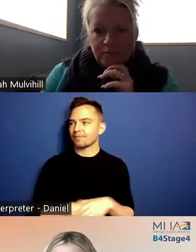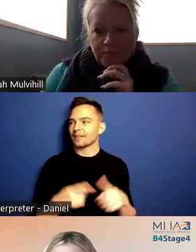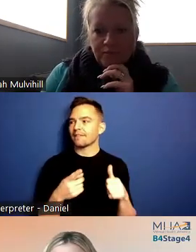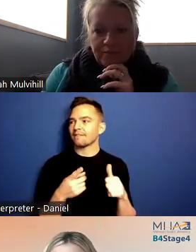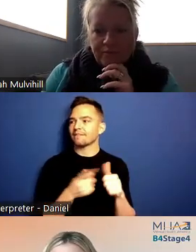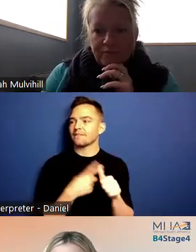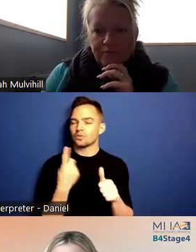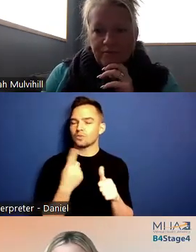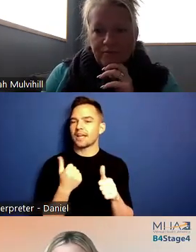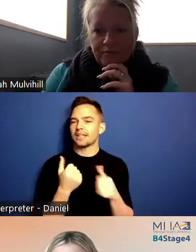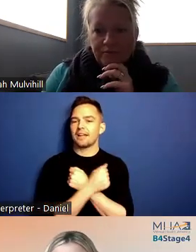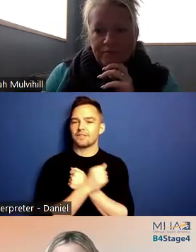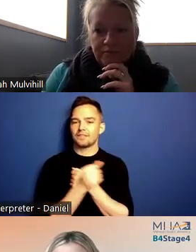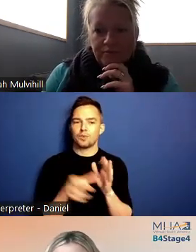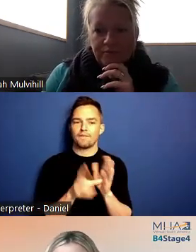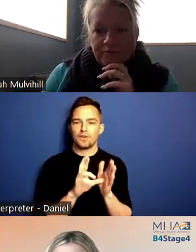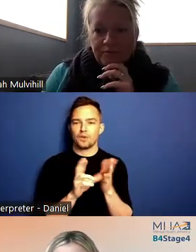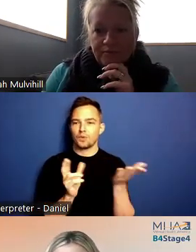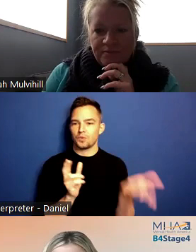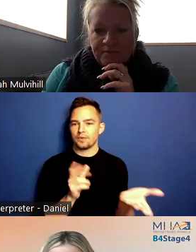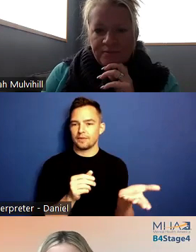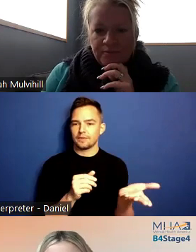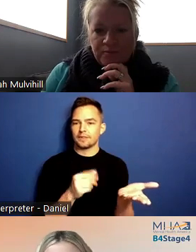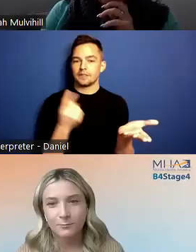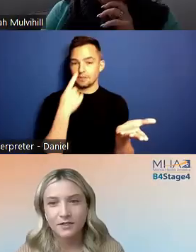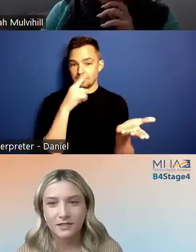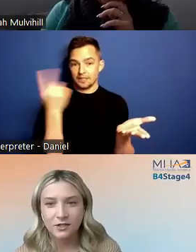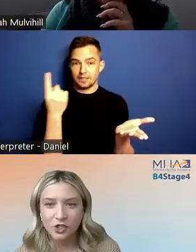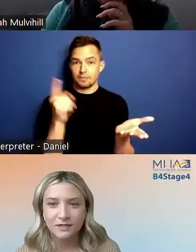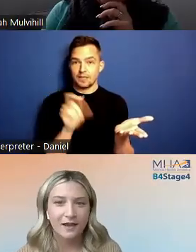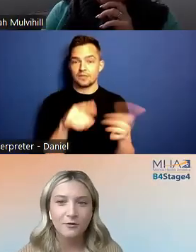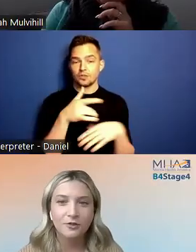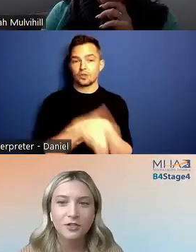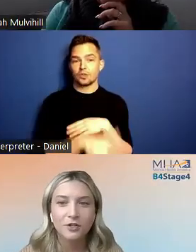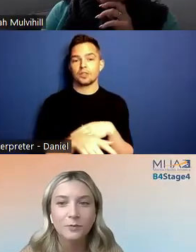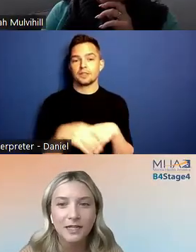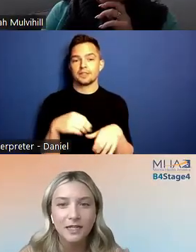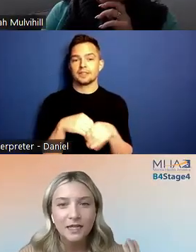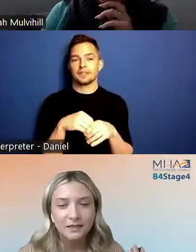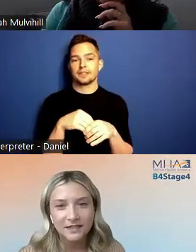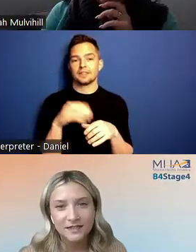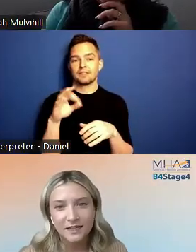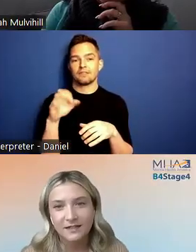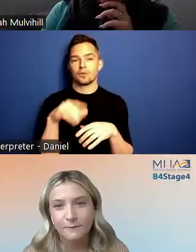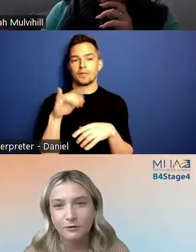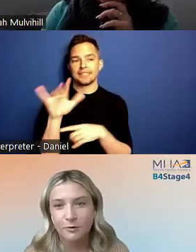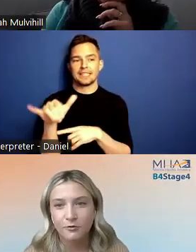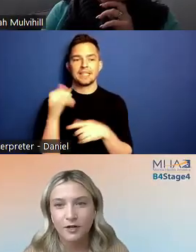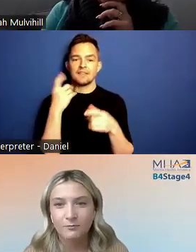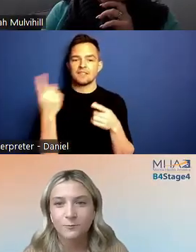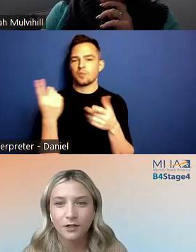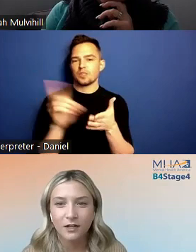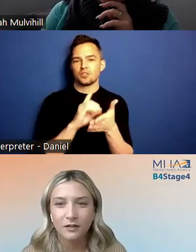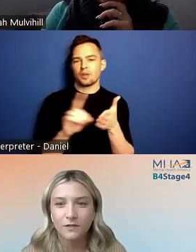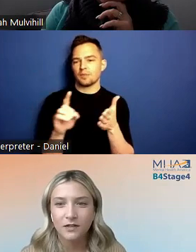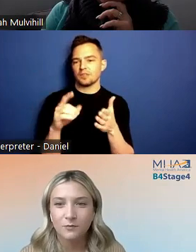that I'd love to go through, someone had asked early on in the presentation, is how you're determining the success of your